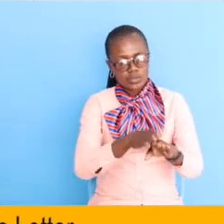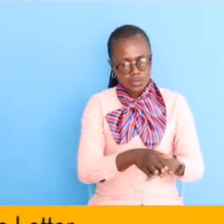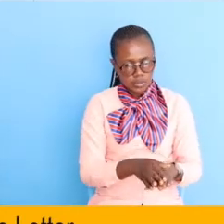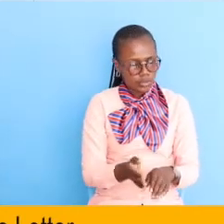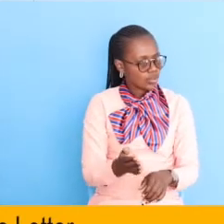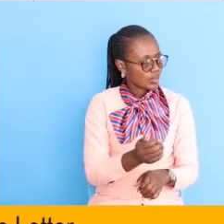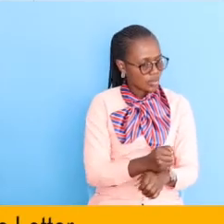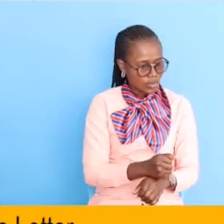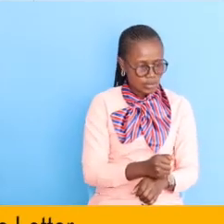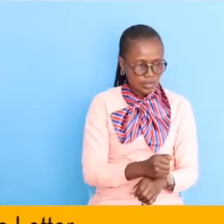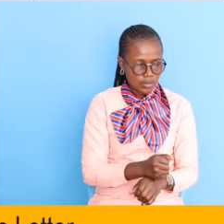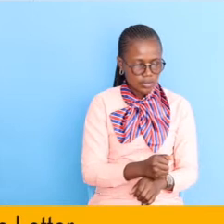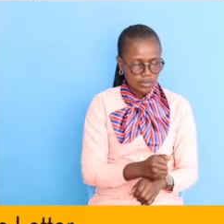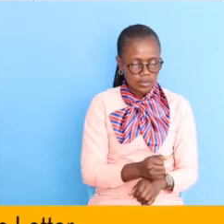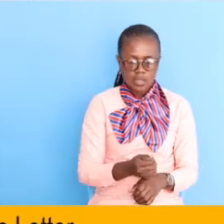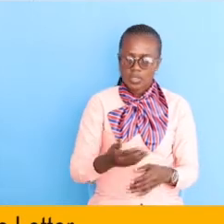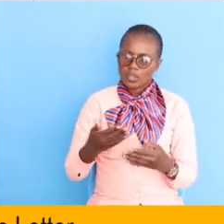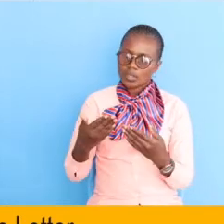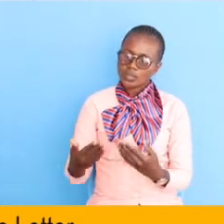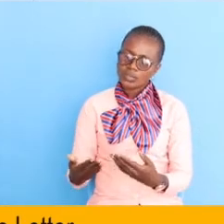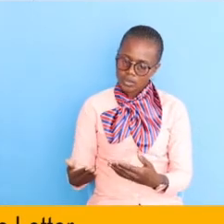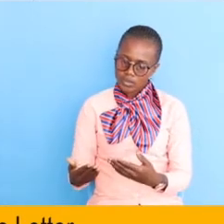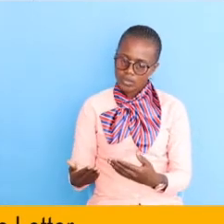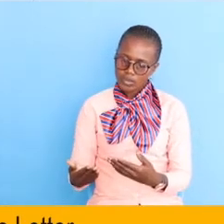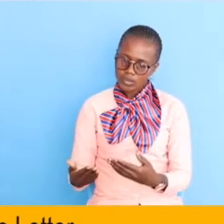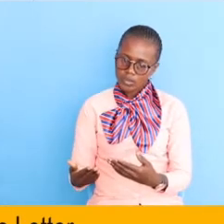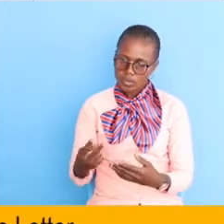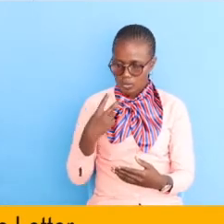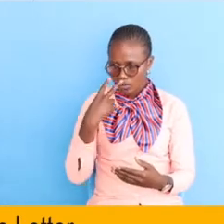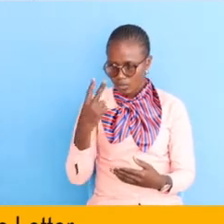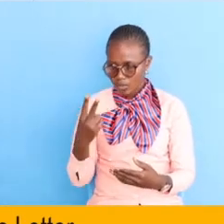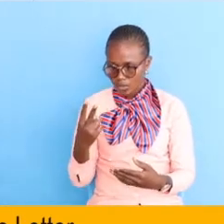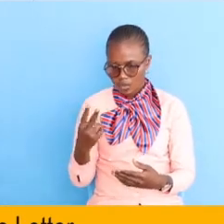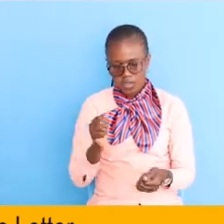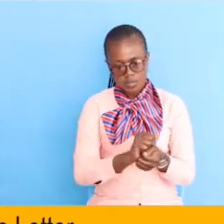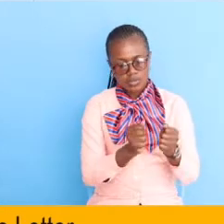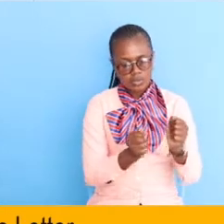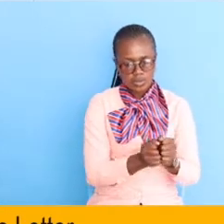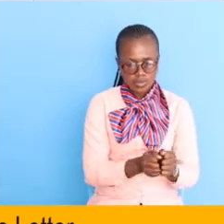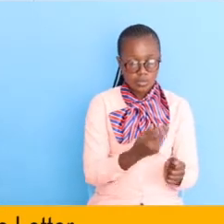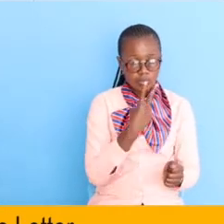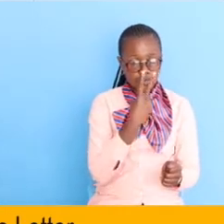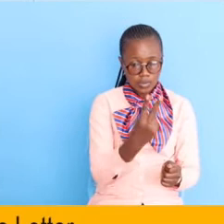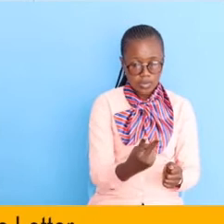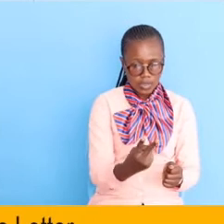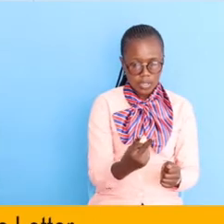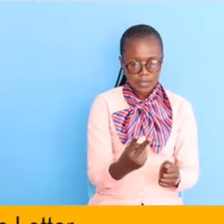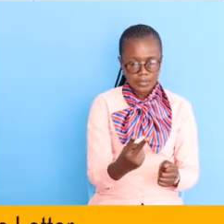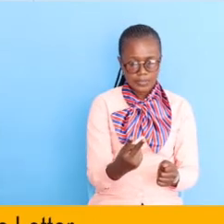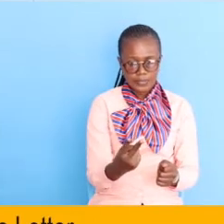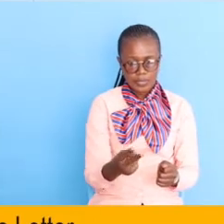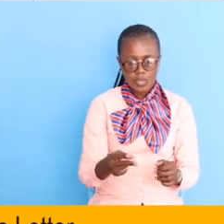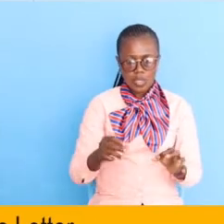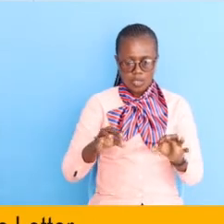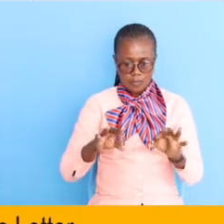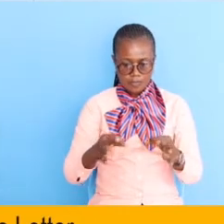individual aspects, and from the way how we saw those aspects, practically the way they have been written, how it